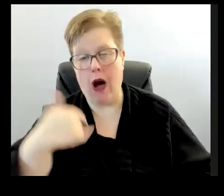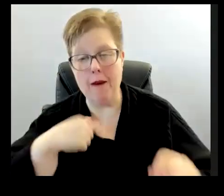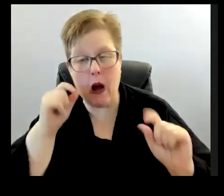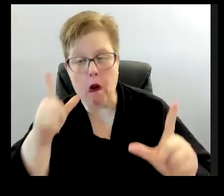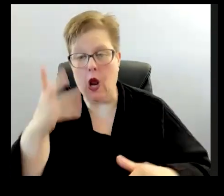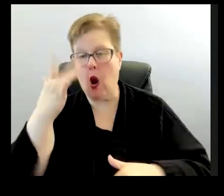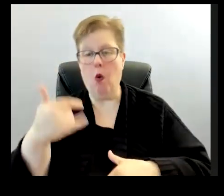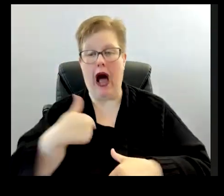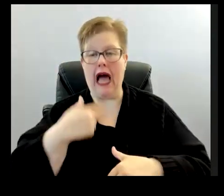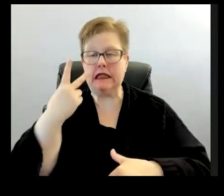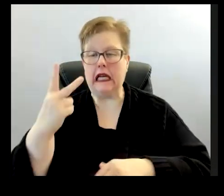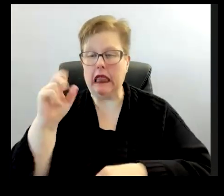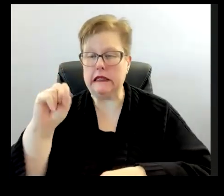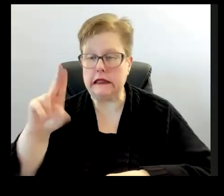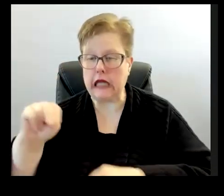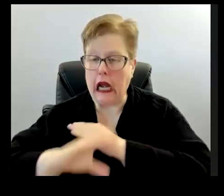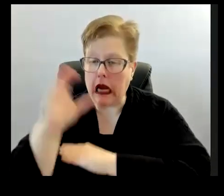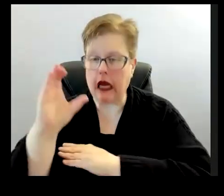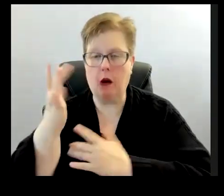Why am I seeing the sun?